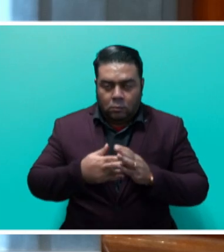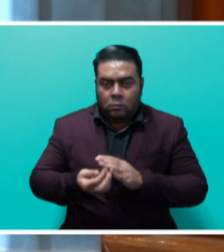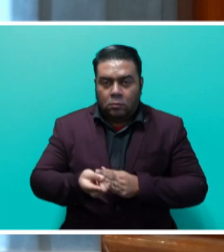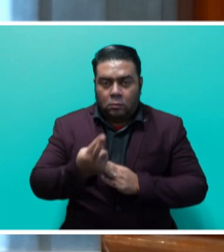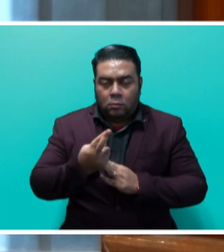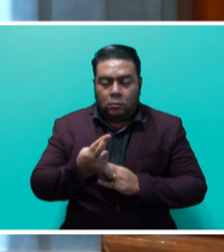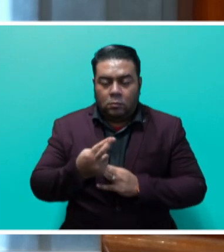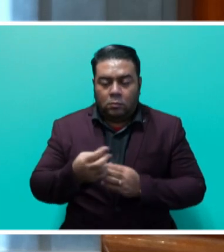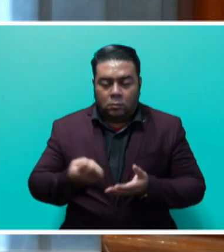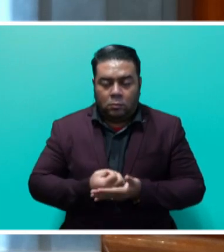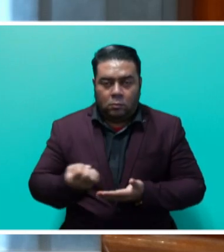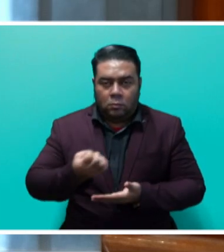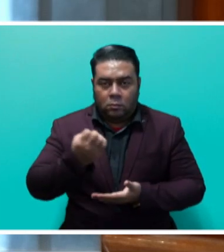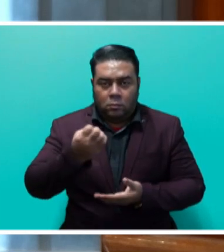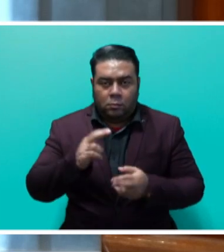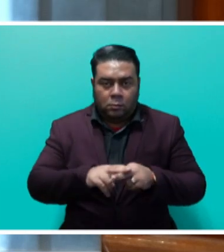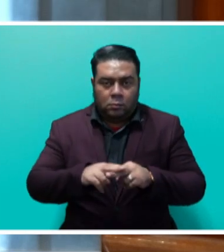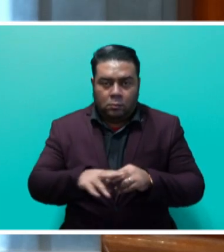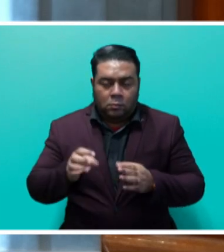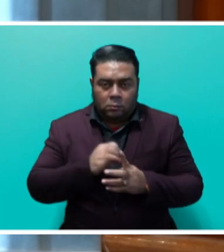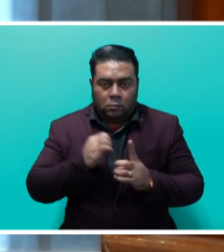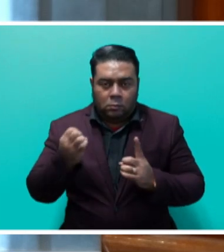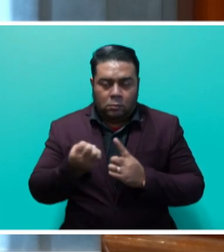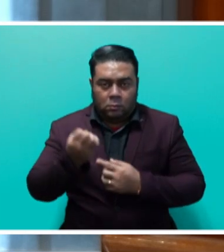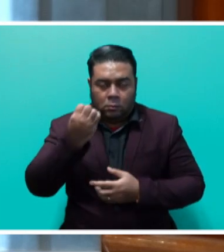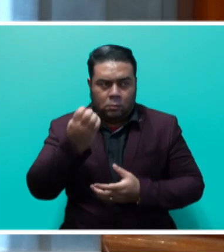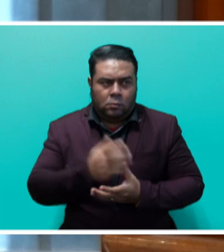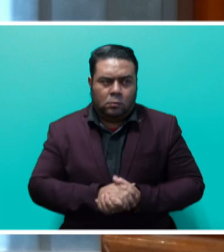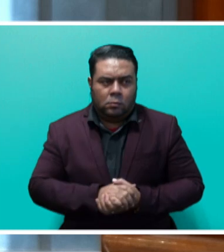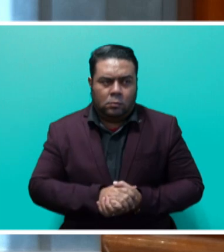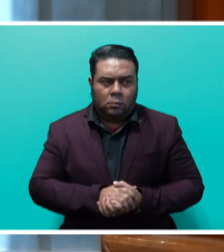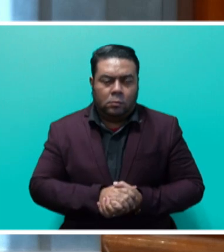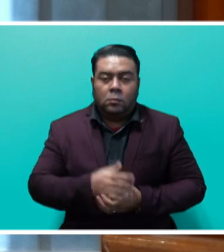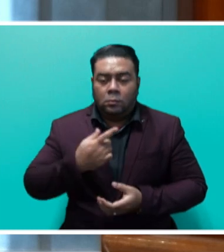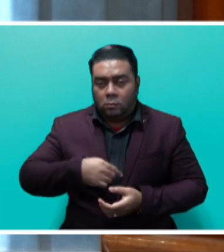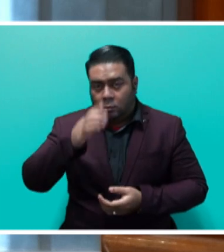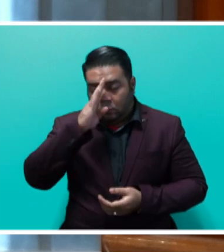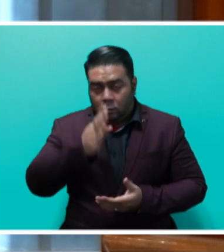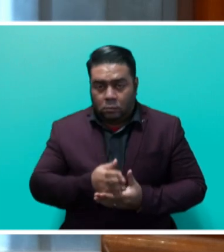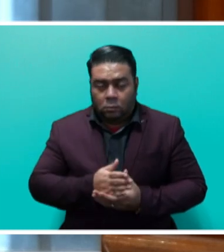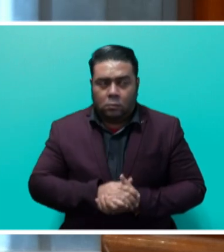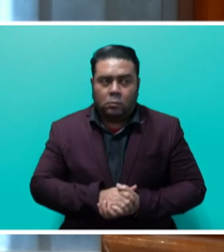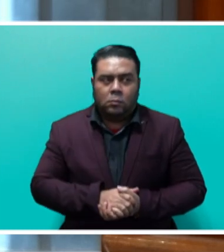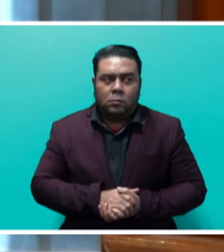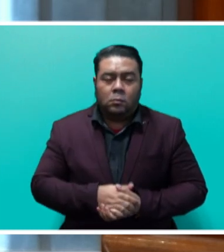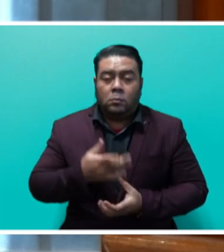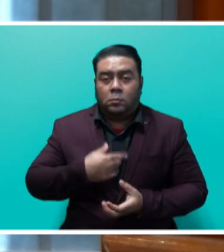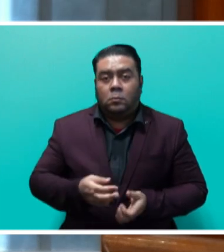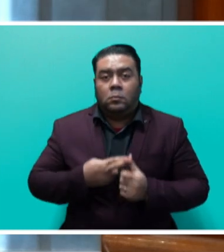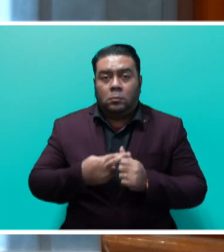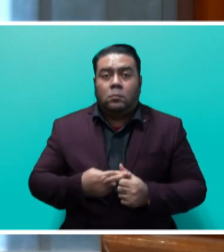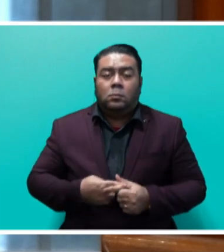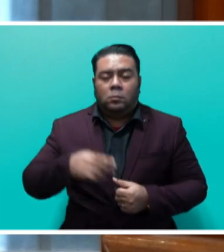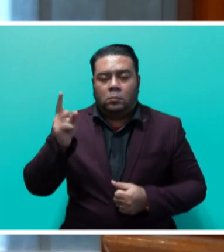of the Fijian economy. And thus, hopefully, my answer today